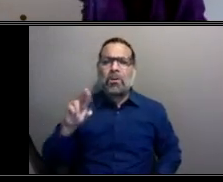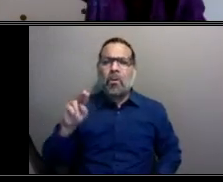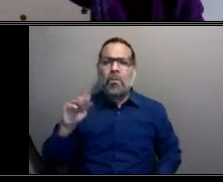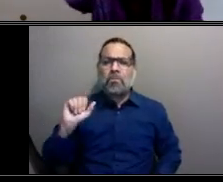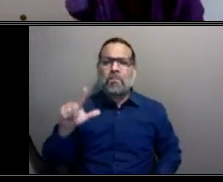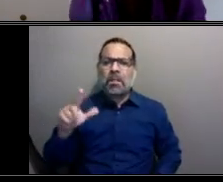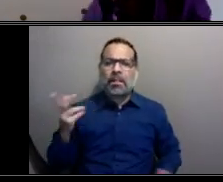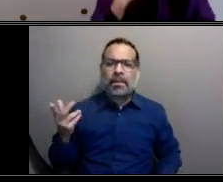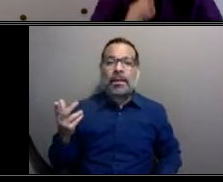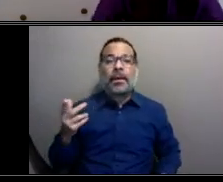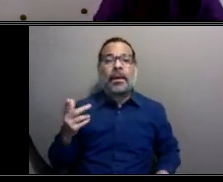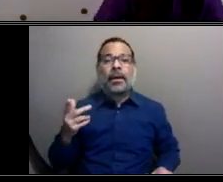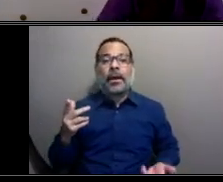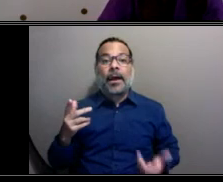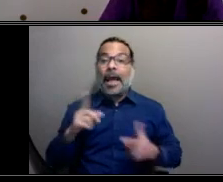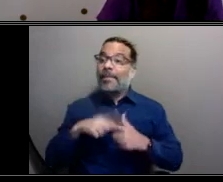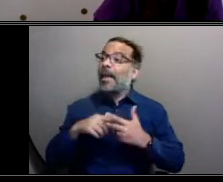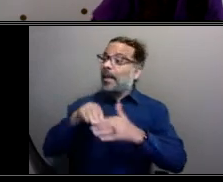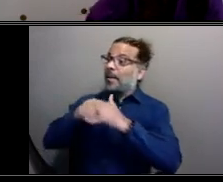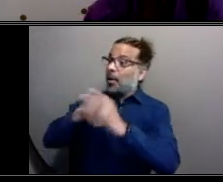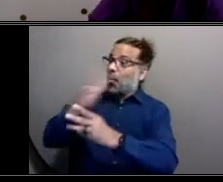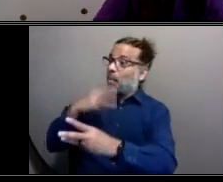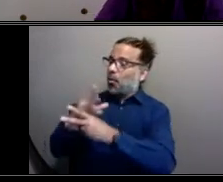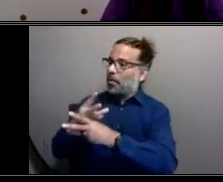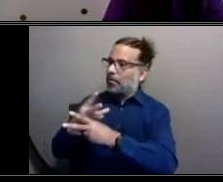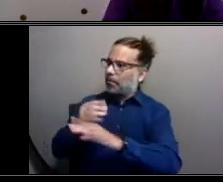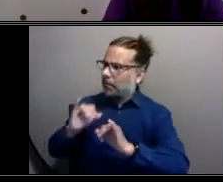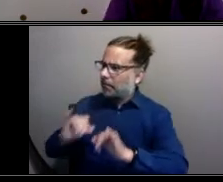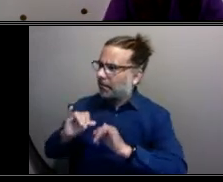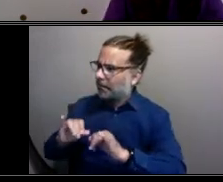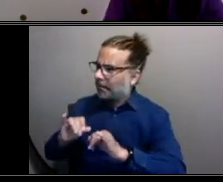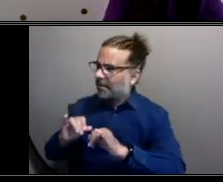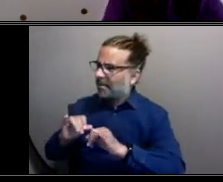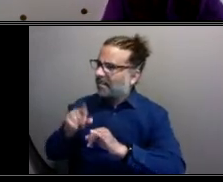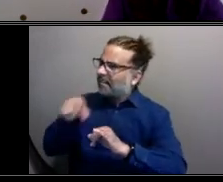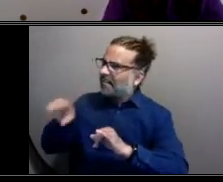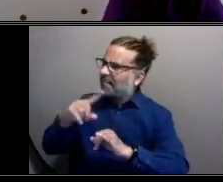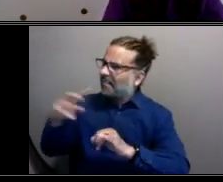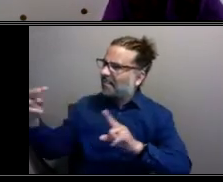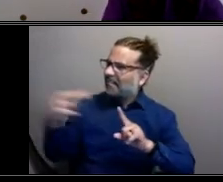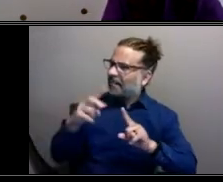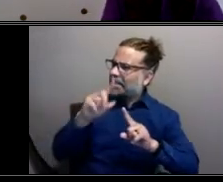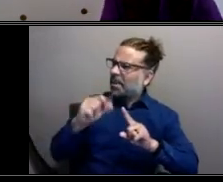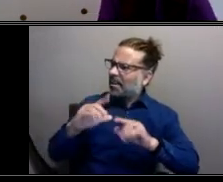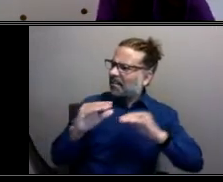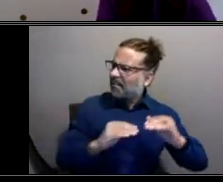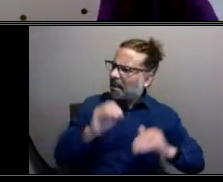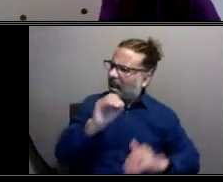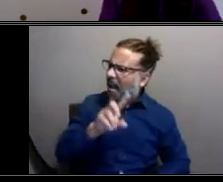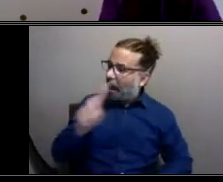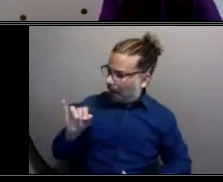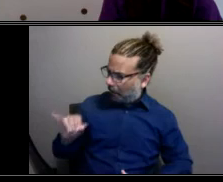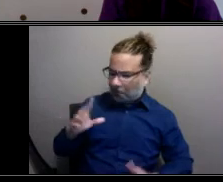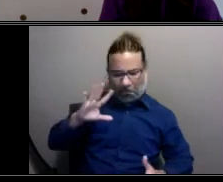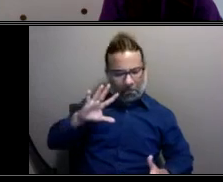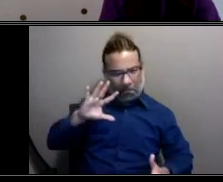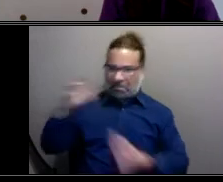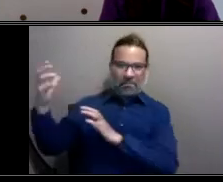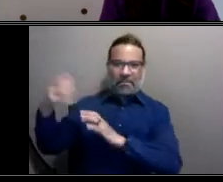then enter the real world and find out that there are a lot of people that think disability is something odd or different is very surprising,